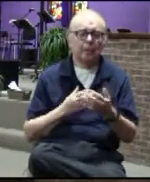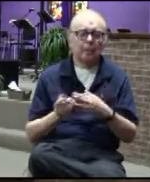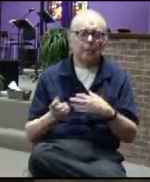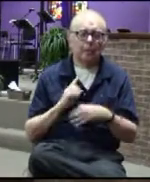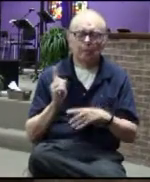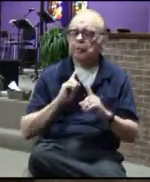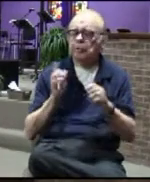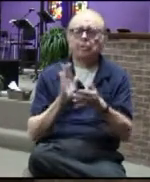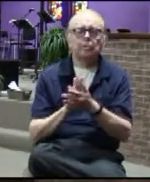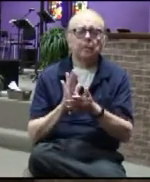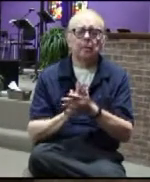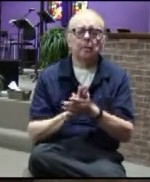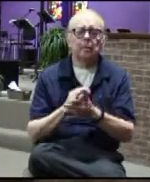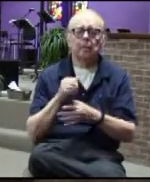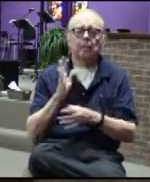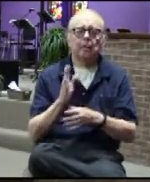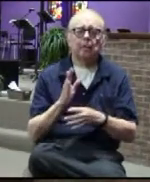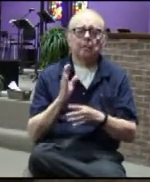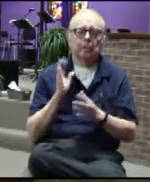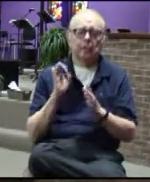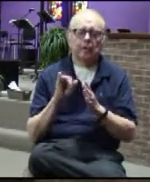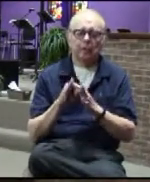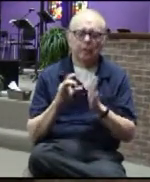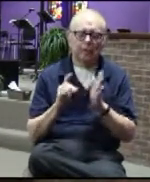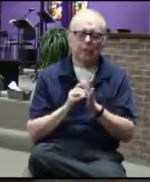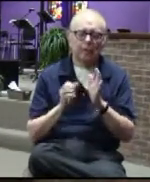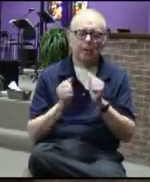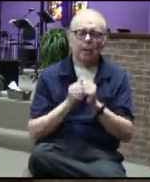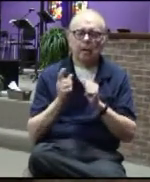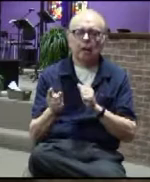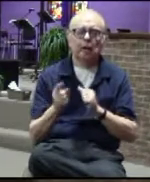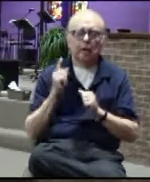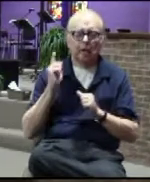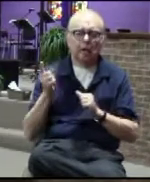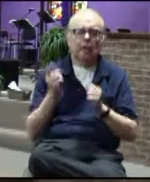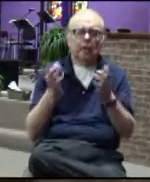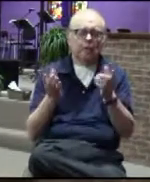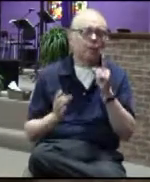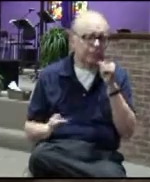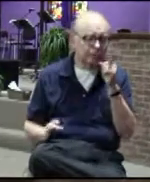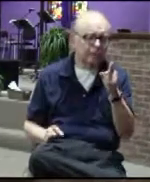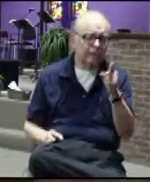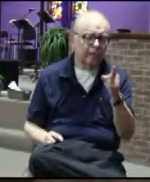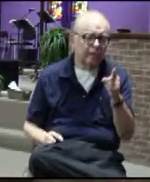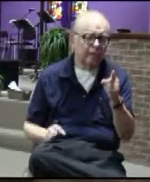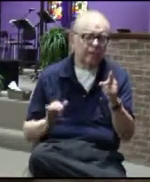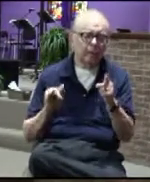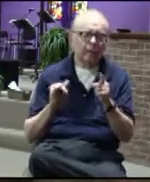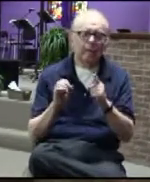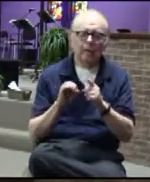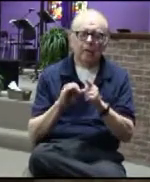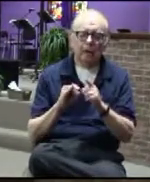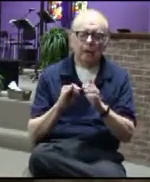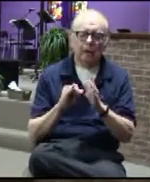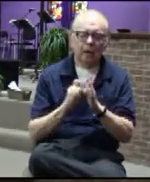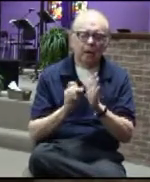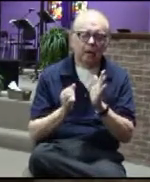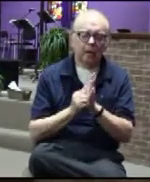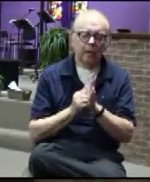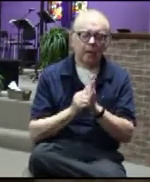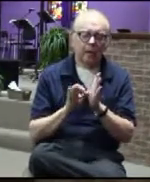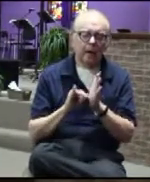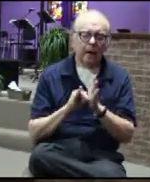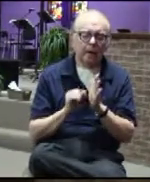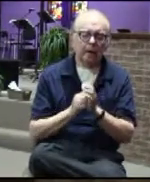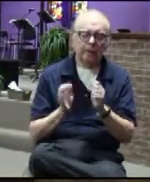matter where you went to school God identifies with you and he wants you to identify completely with him